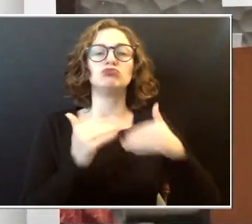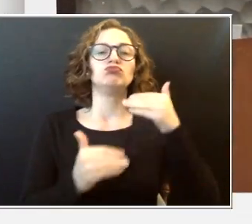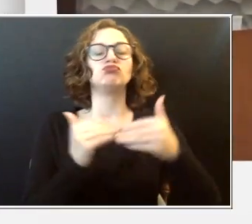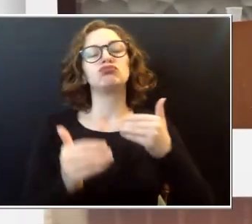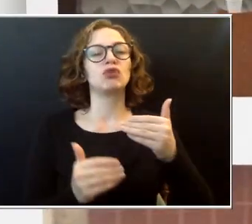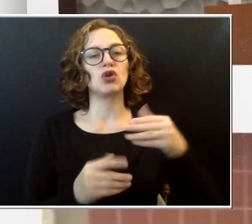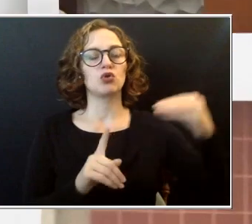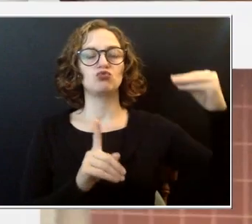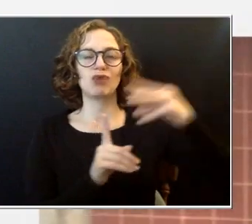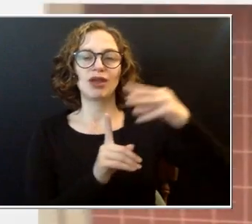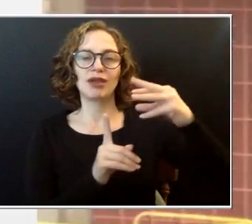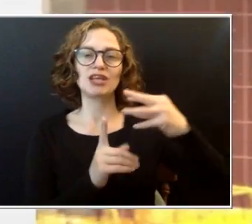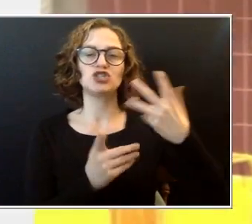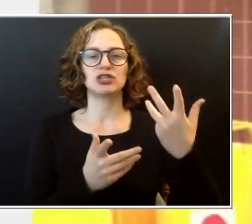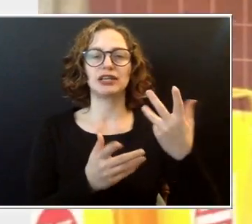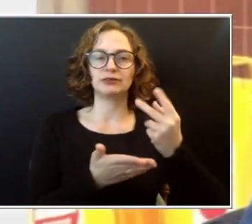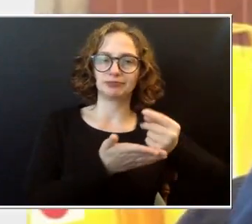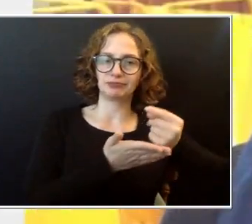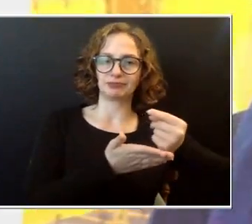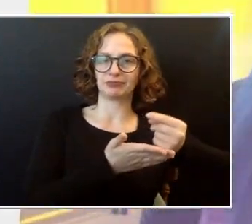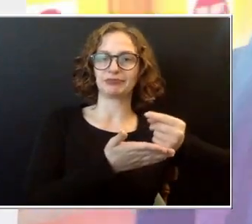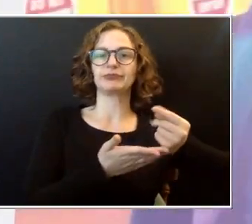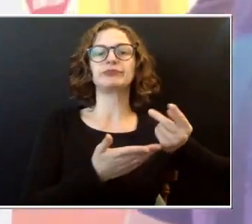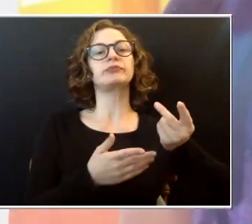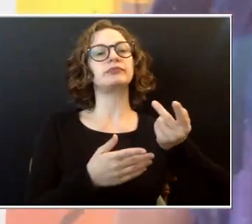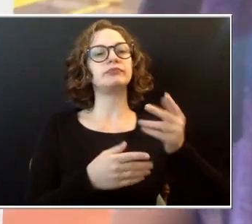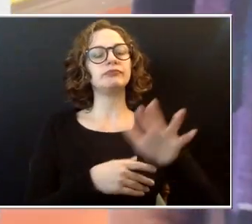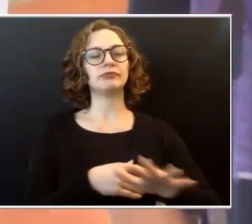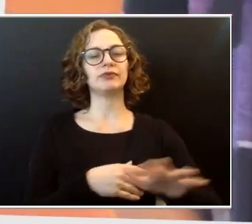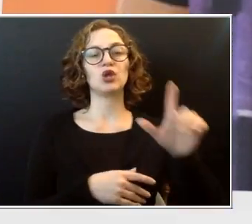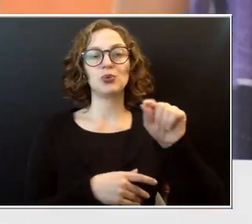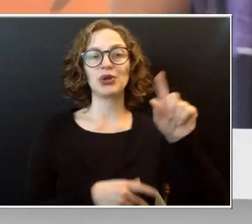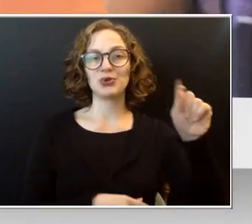2020, Silvia finished her treatment and hasn't looked back.